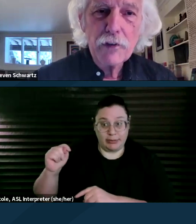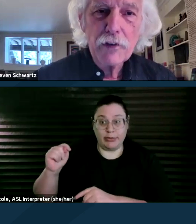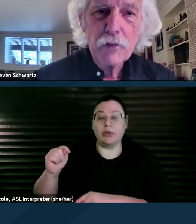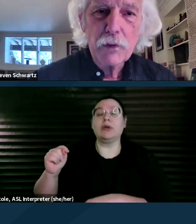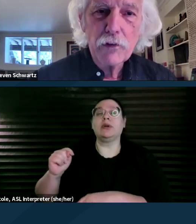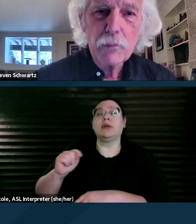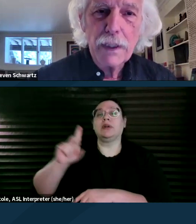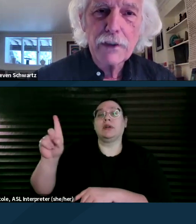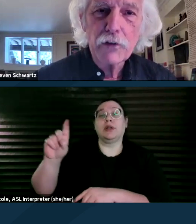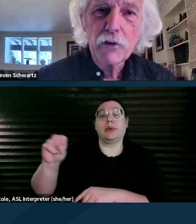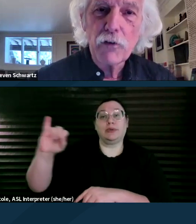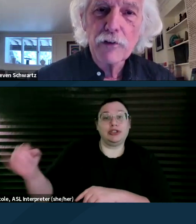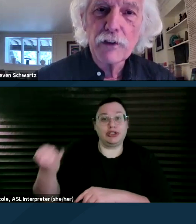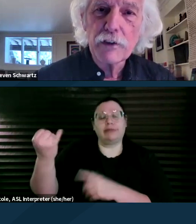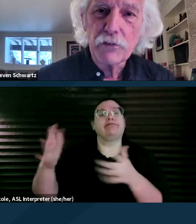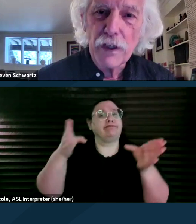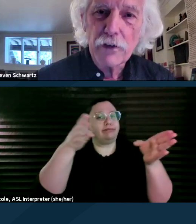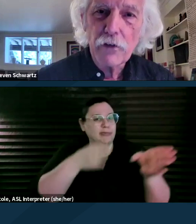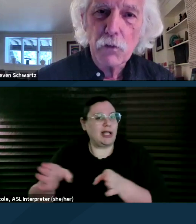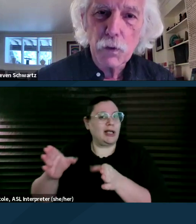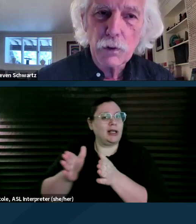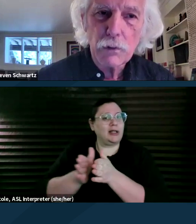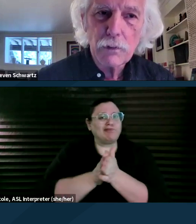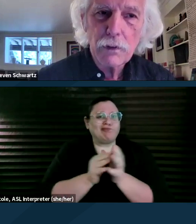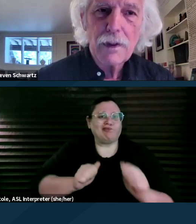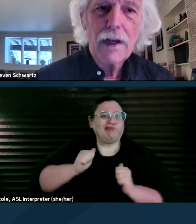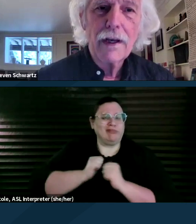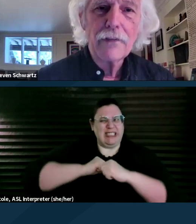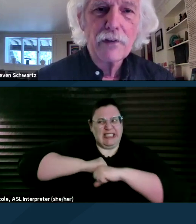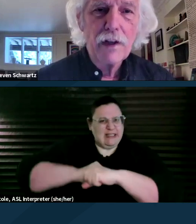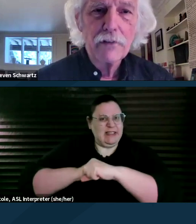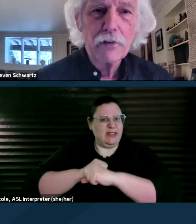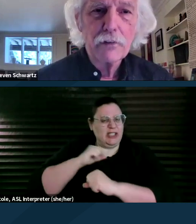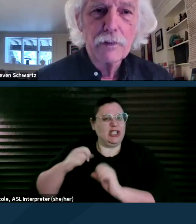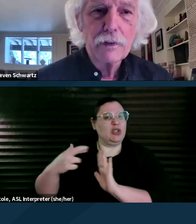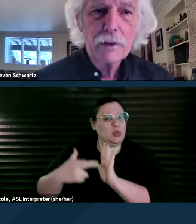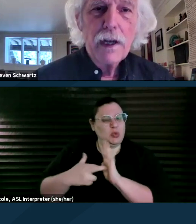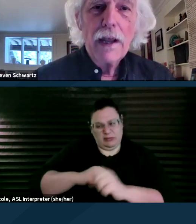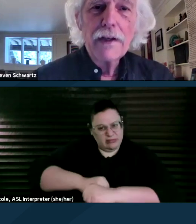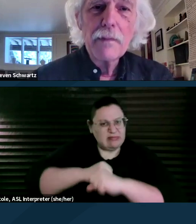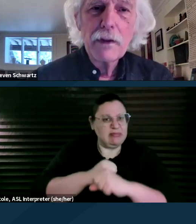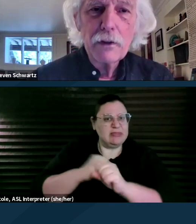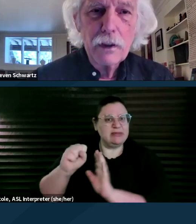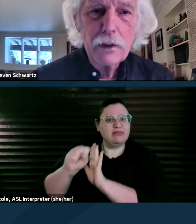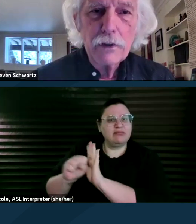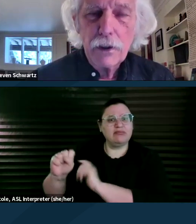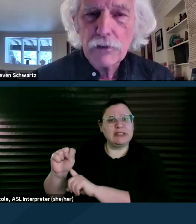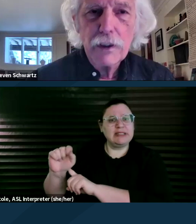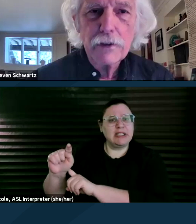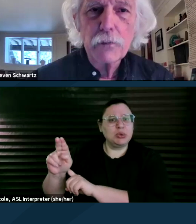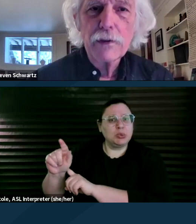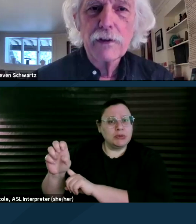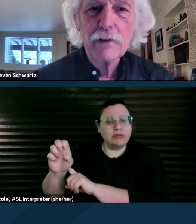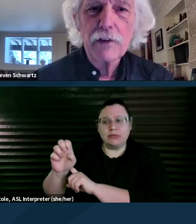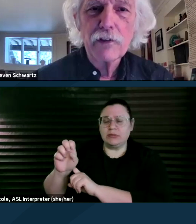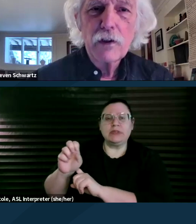Department of Justice was planning to aggressively defend the rule and the statute, and they